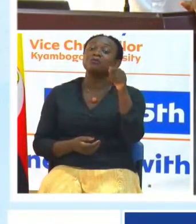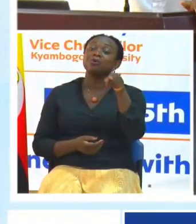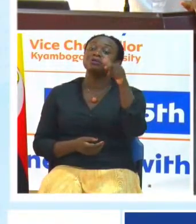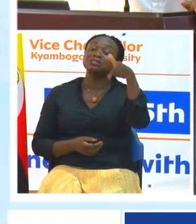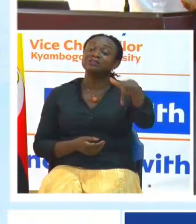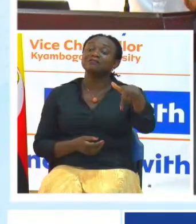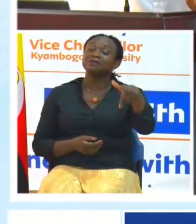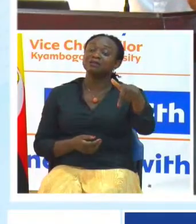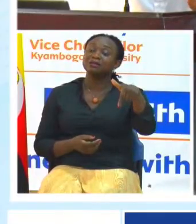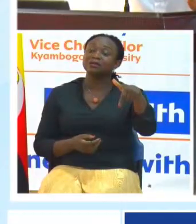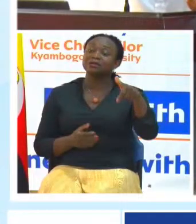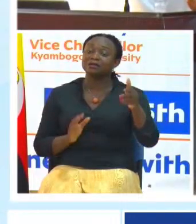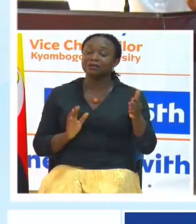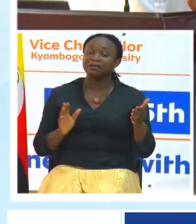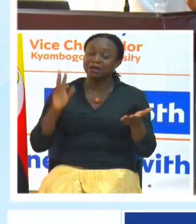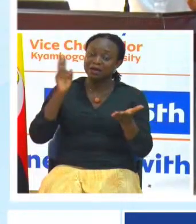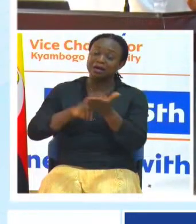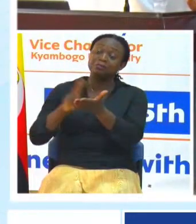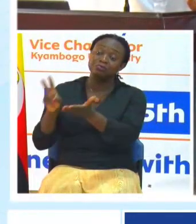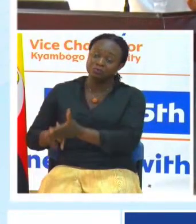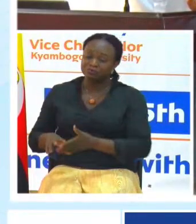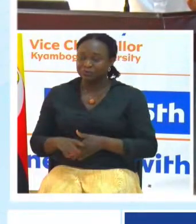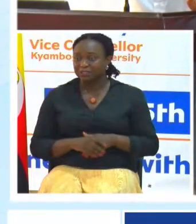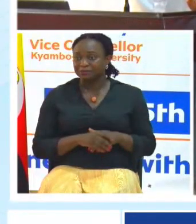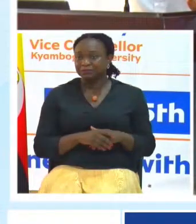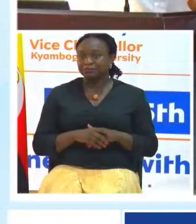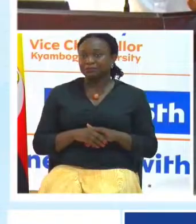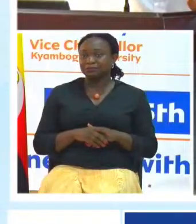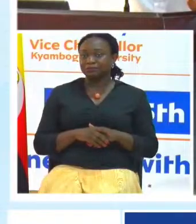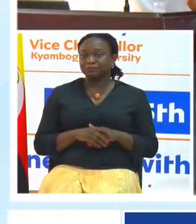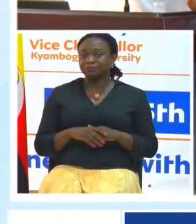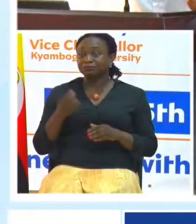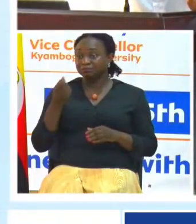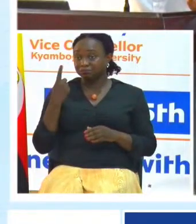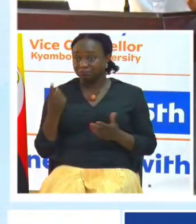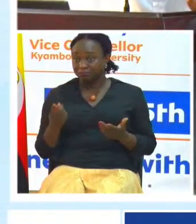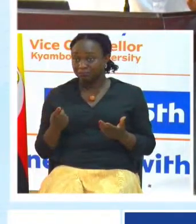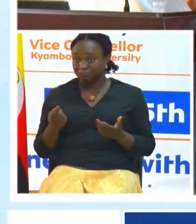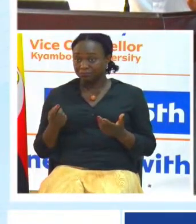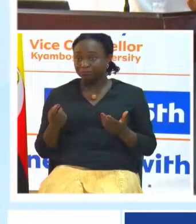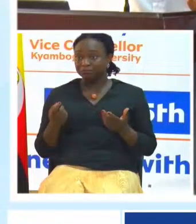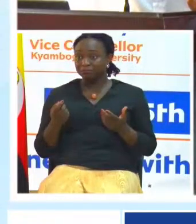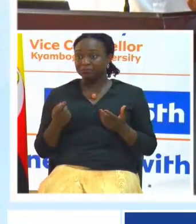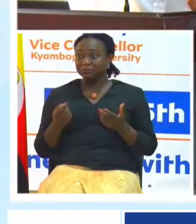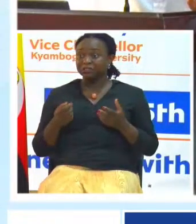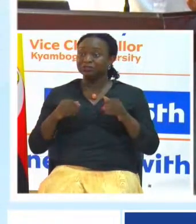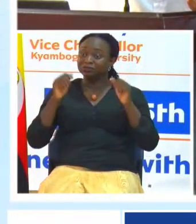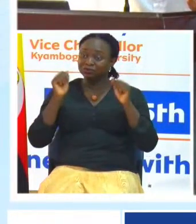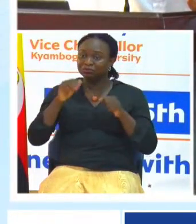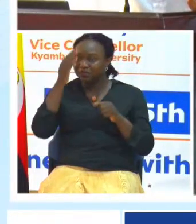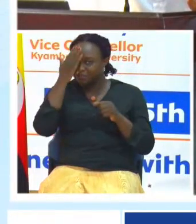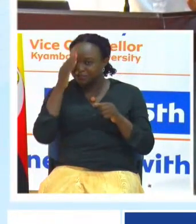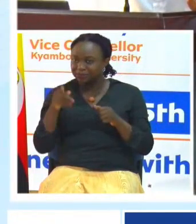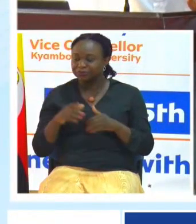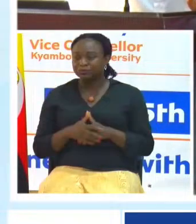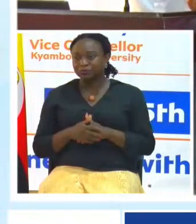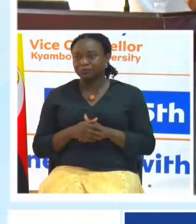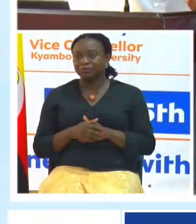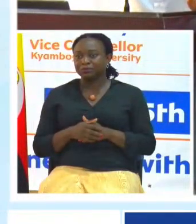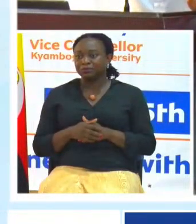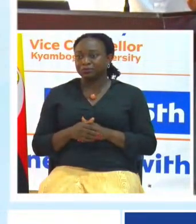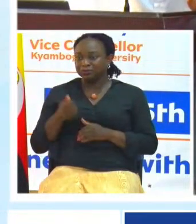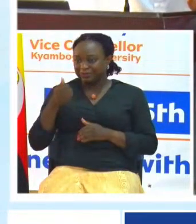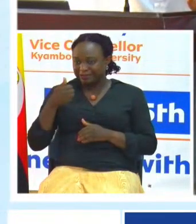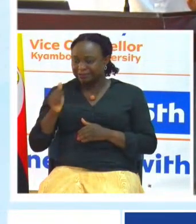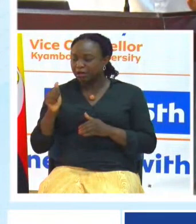get accepted into Harvard. Do you understand? So you have to really know who you are and you